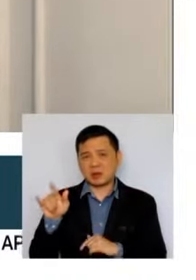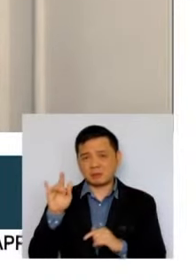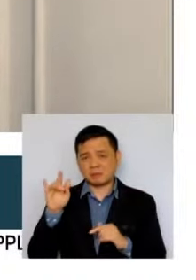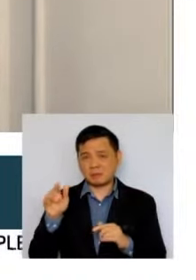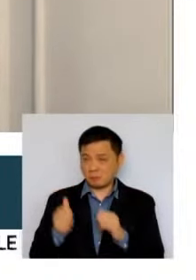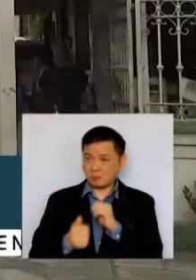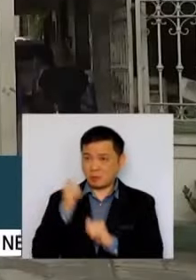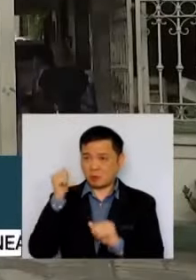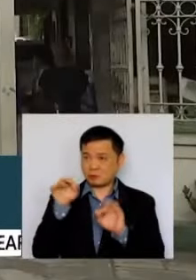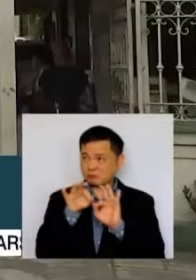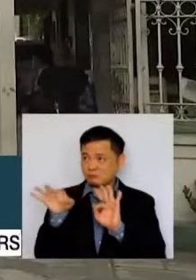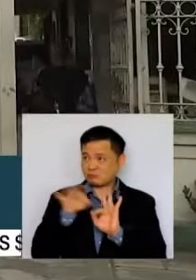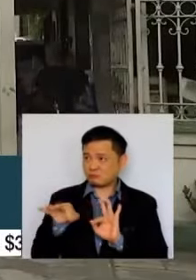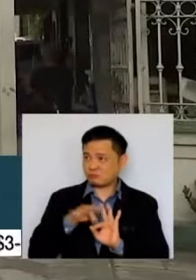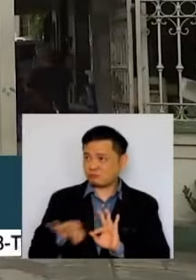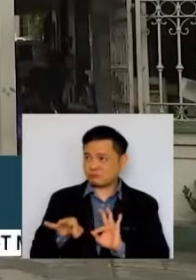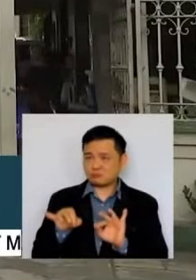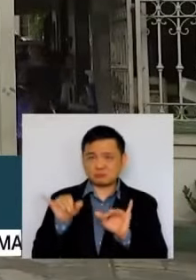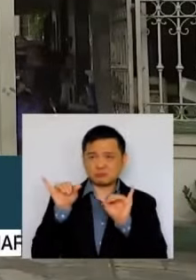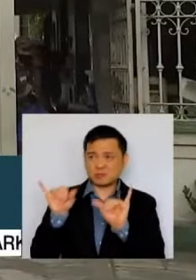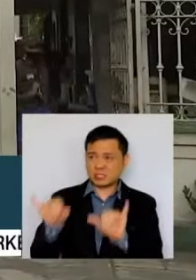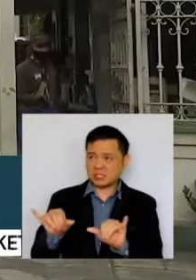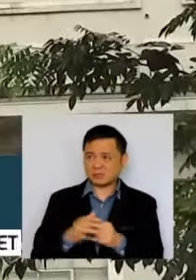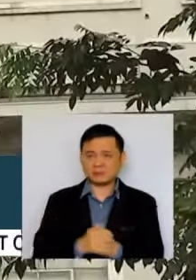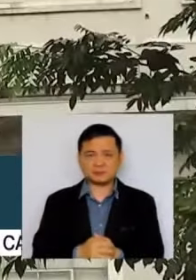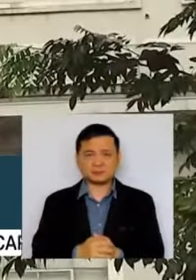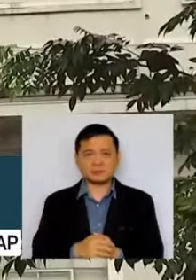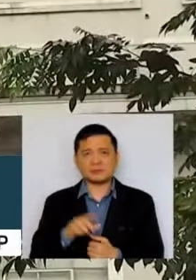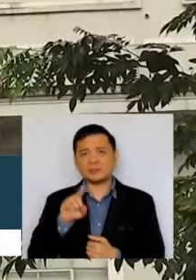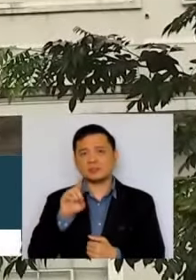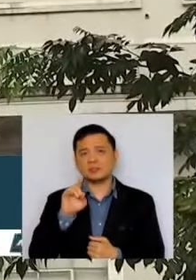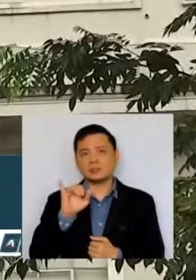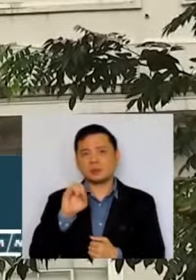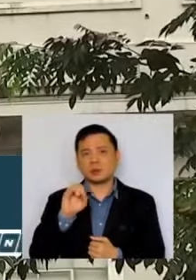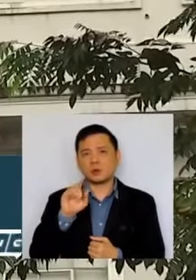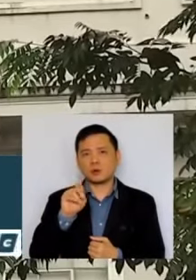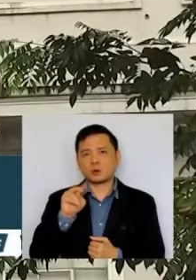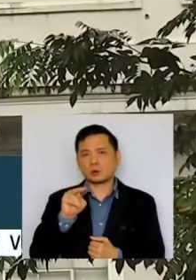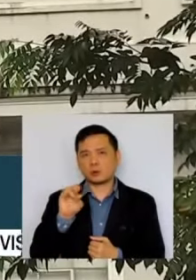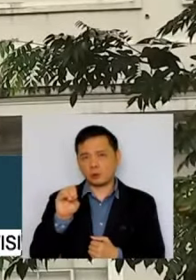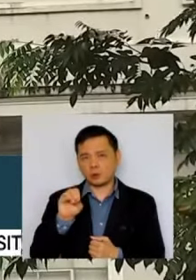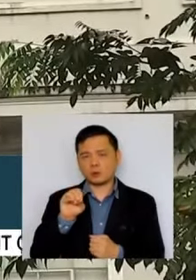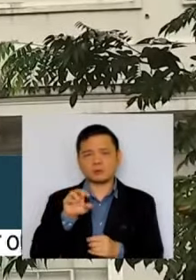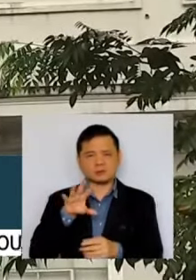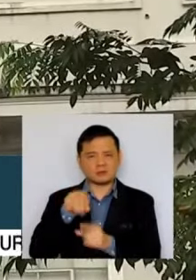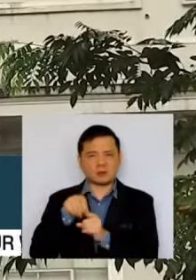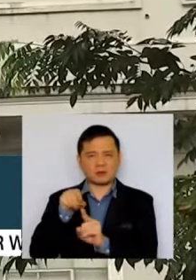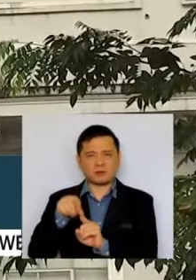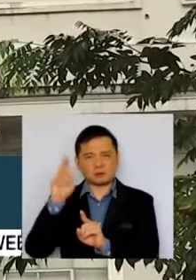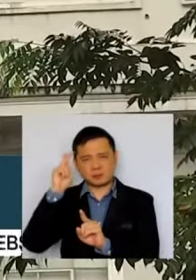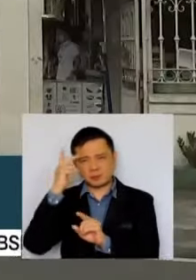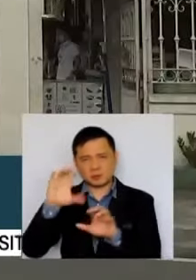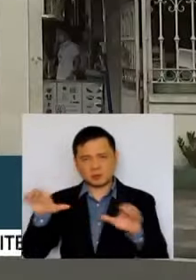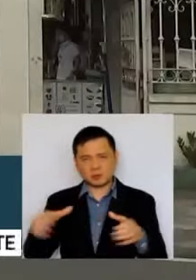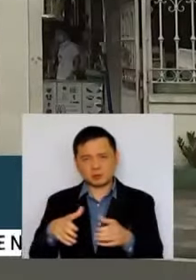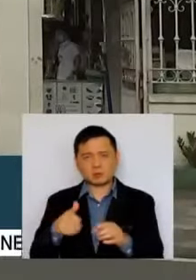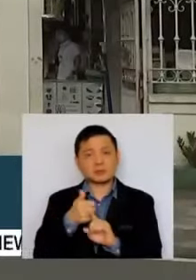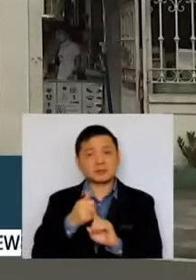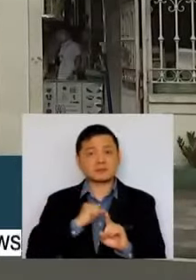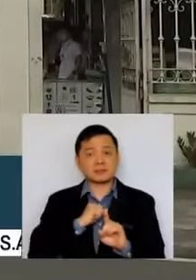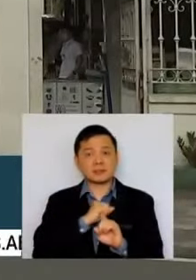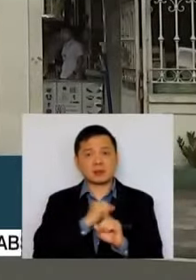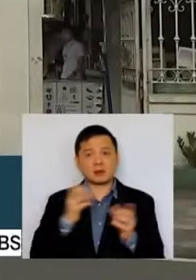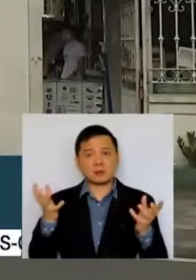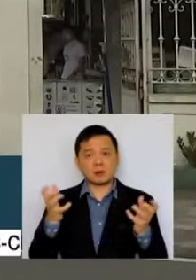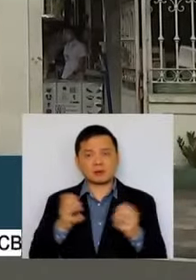provisions untouched. Diokno, chairman of the Free Legal Assistance Group and a senatorial aspirant, says more provisions could